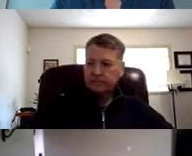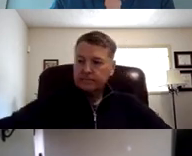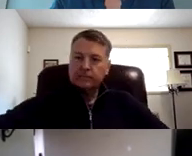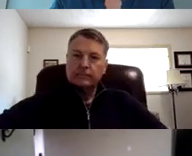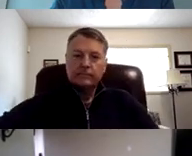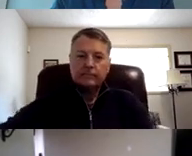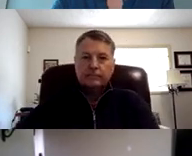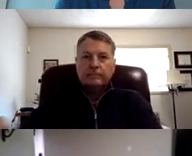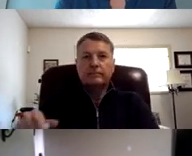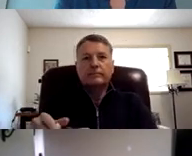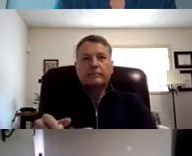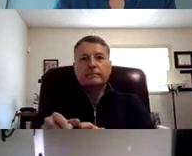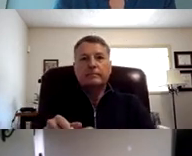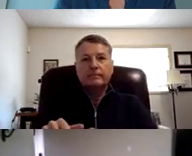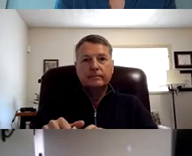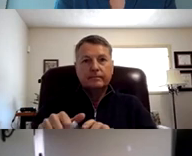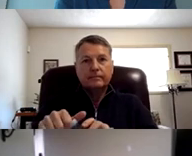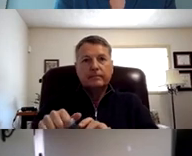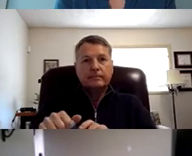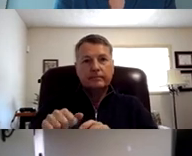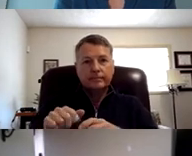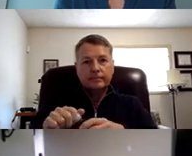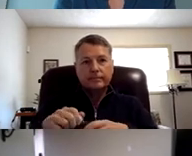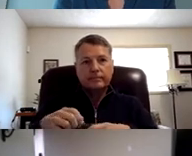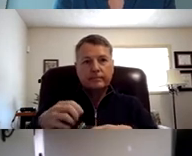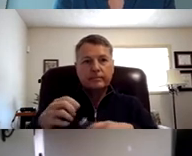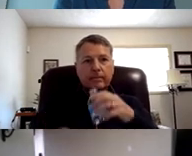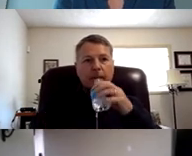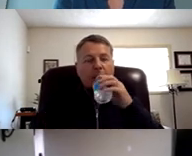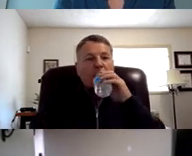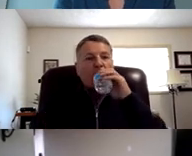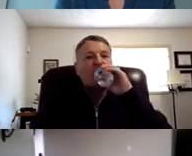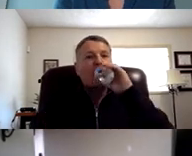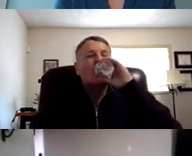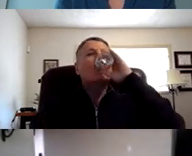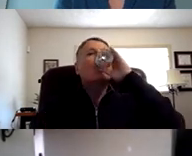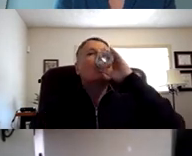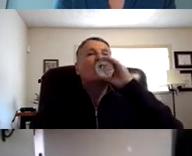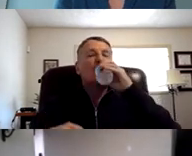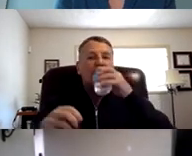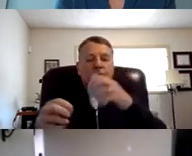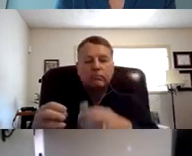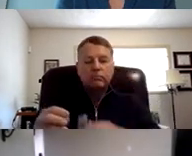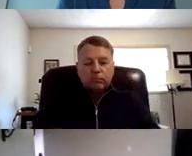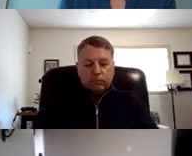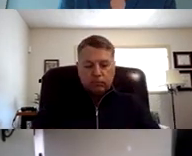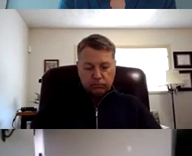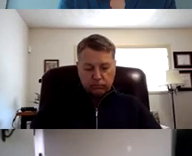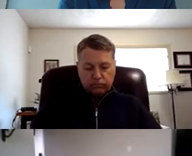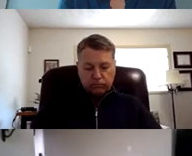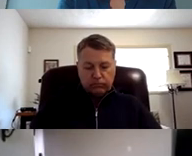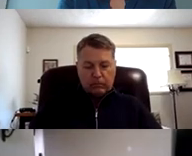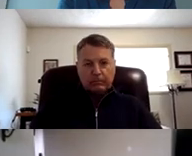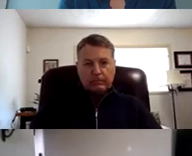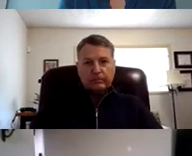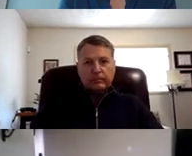In my role as Community Health Director for Oregon, I interface with the community service